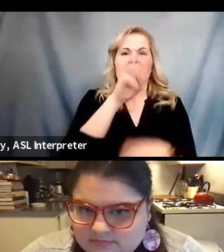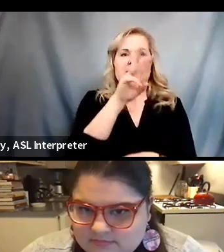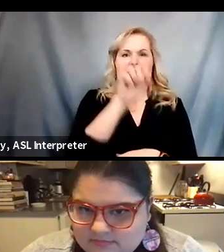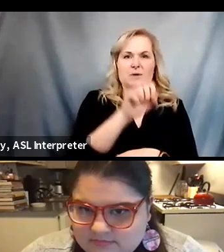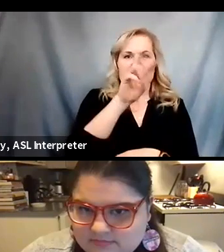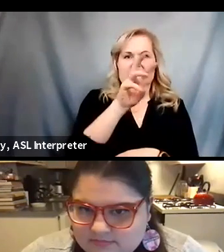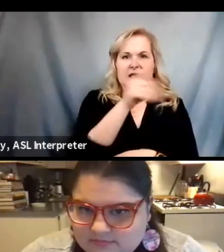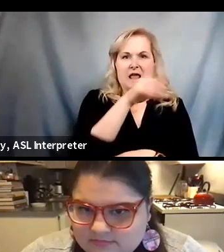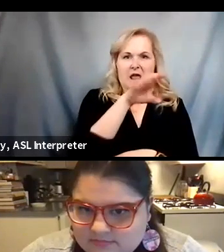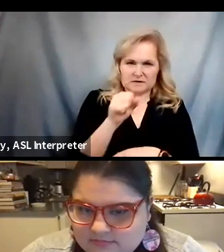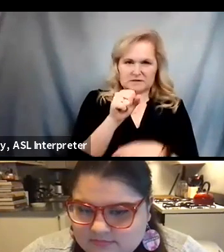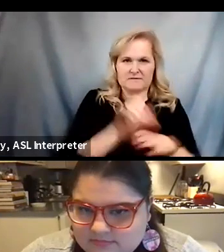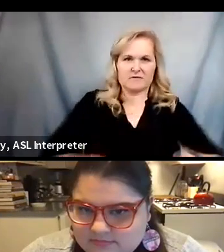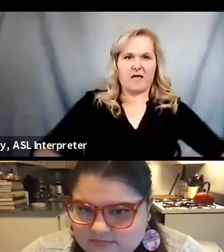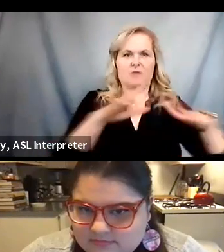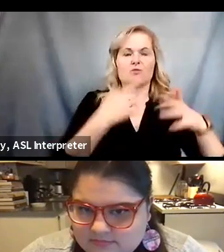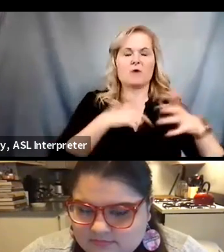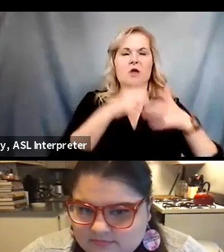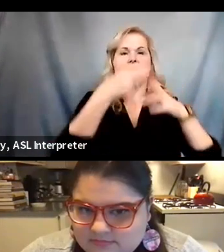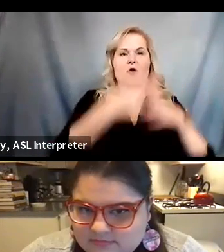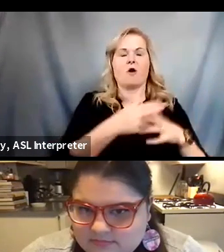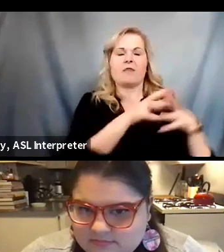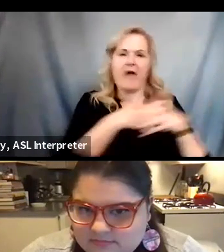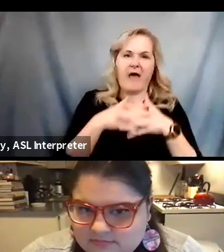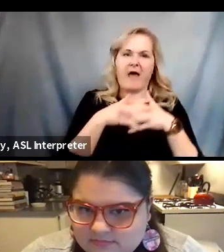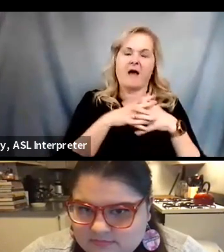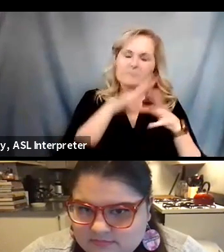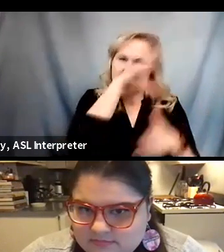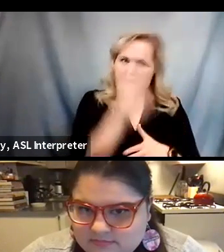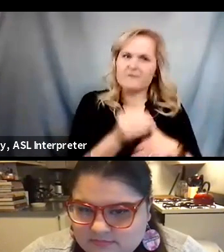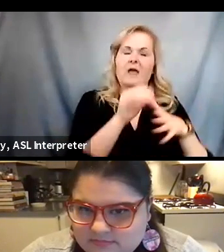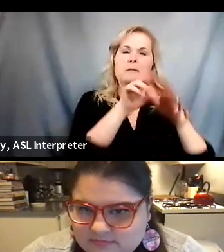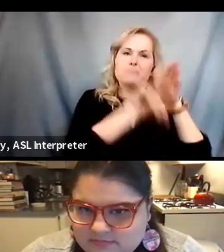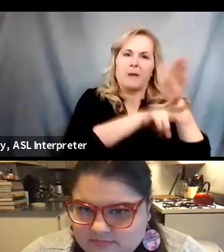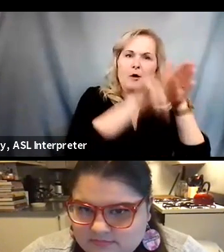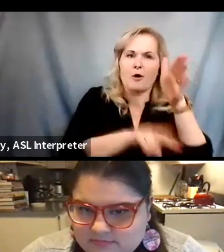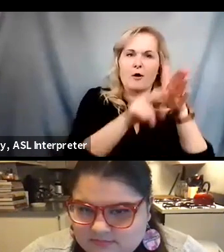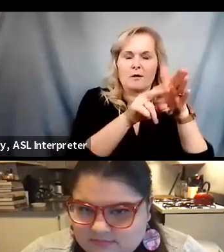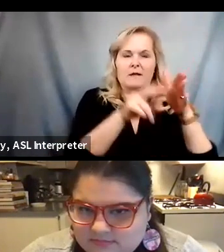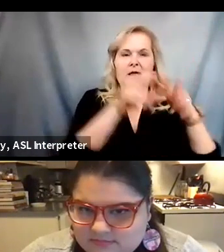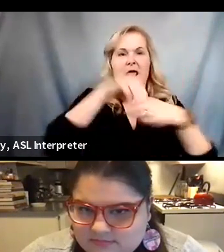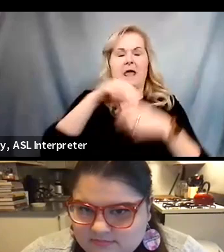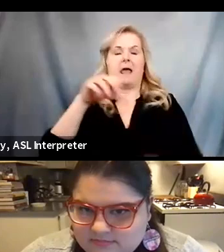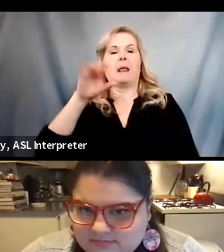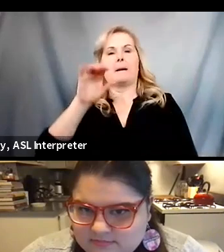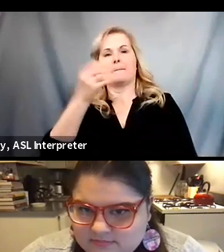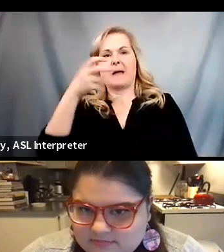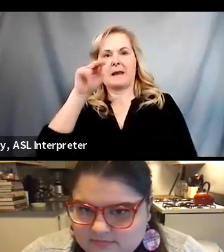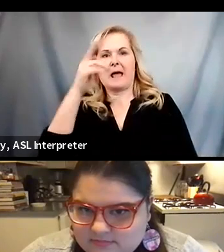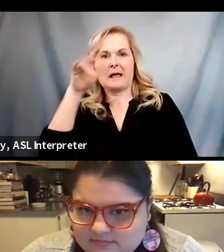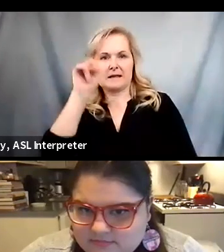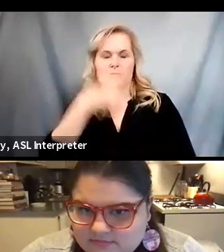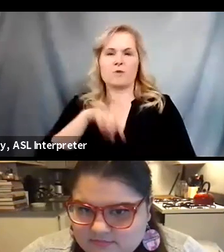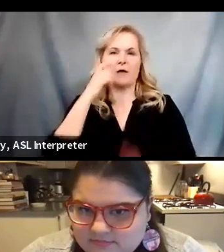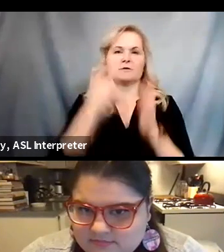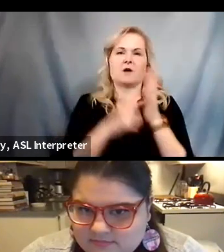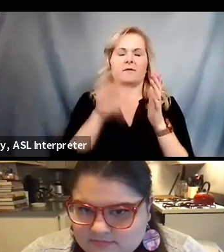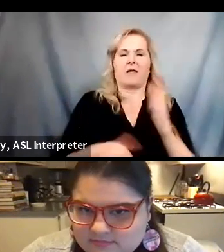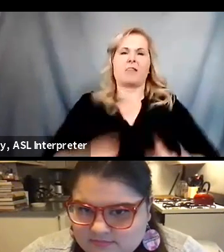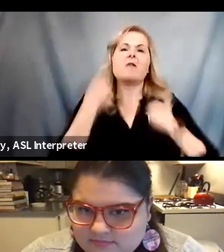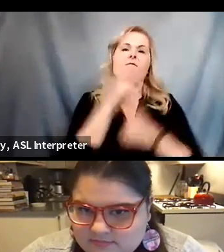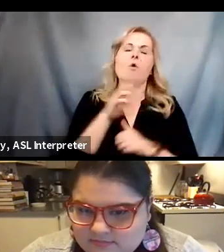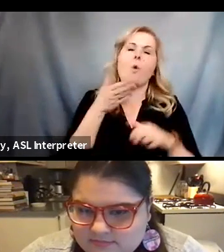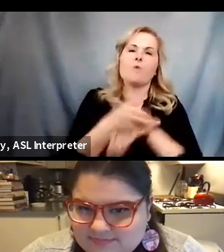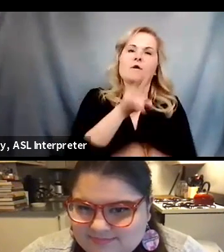call the African burial ground, some 3 miles away from here in Lower Manhattan. We acknowledge the lives of the more than 250 of